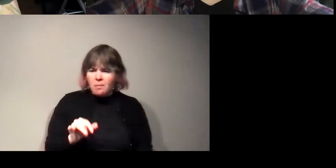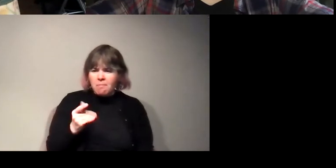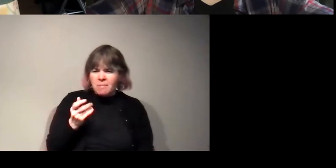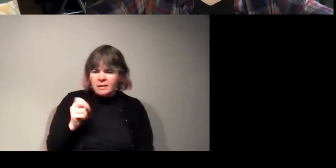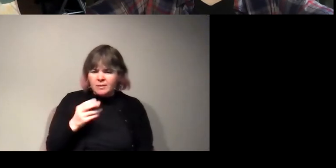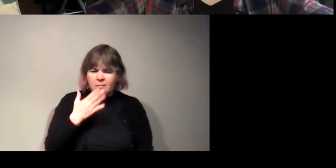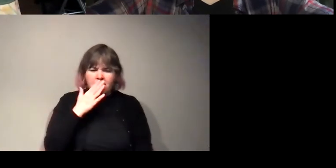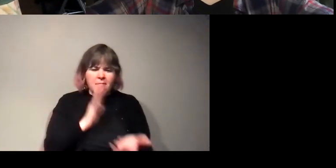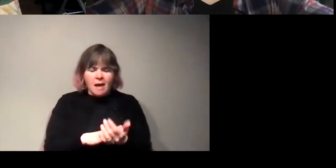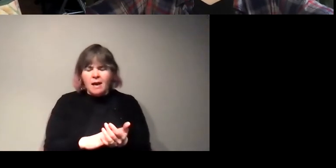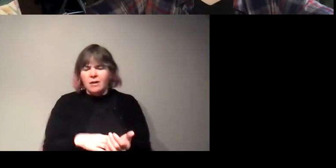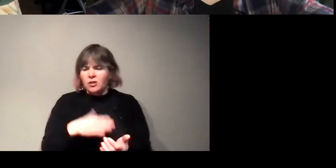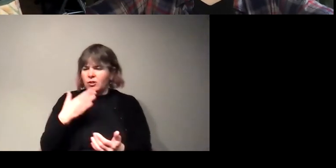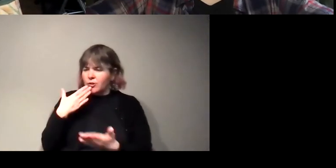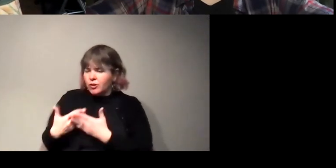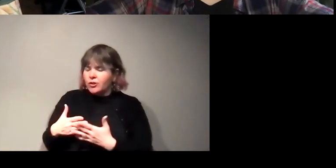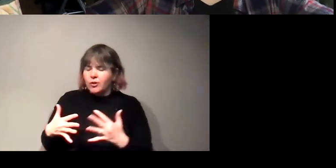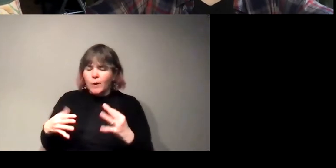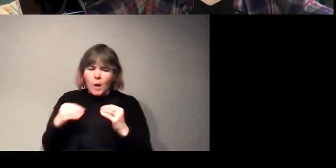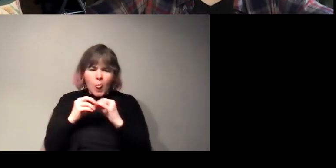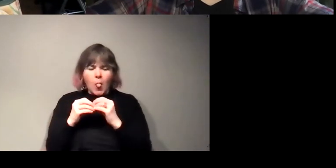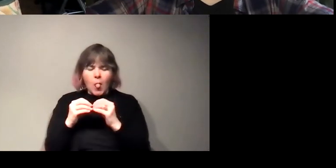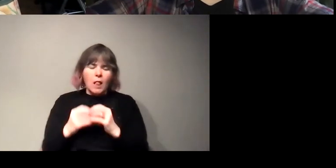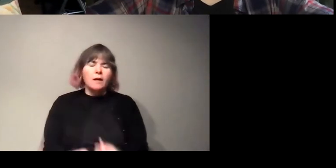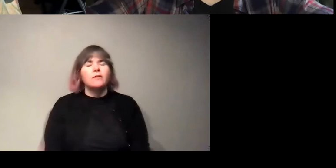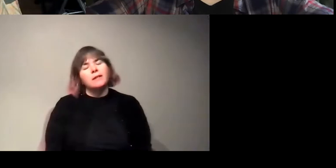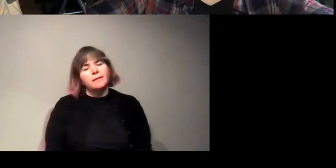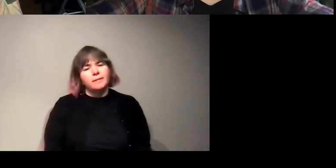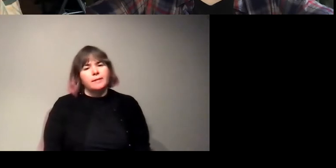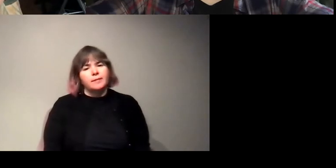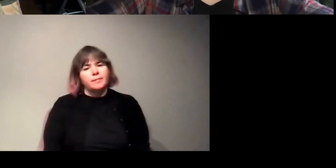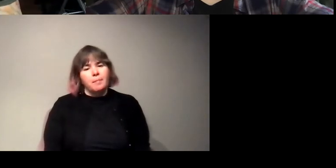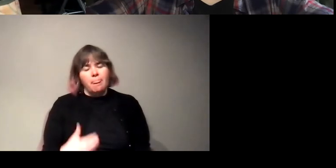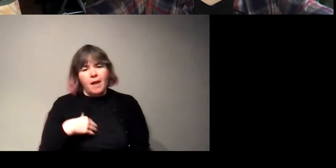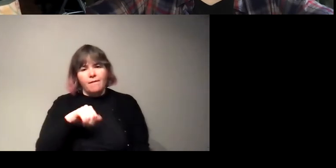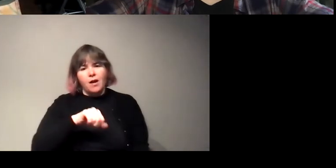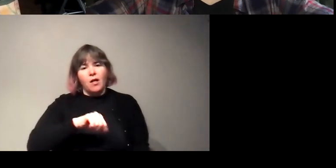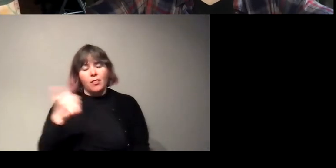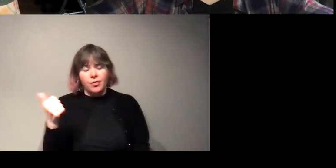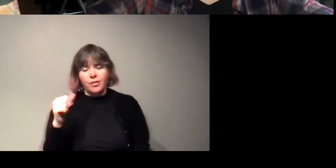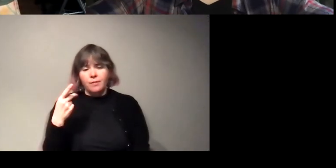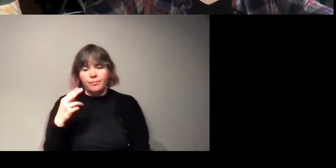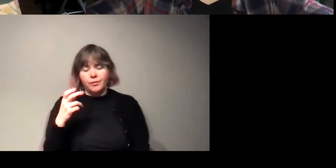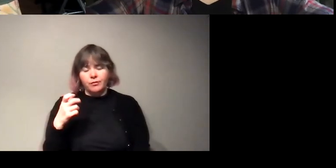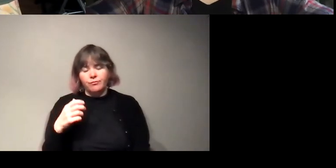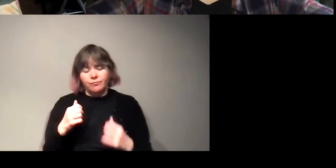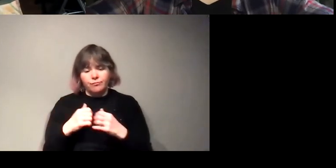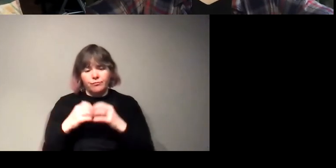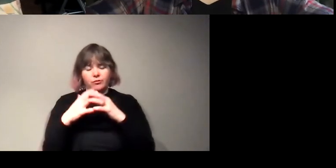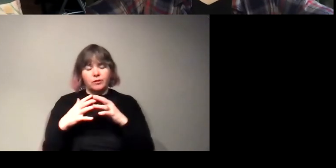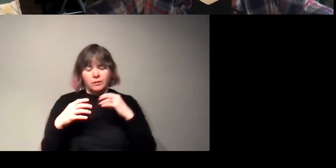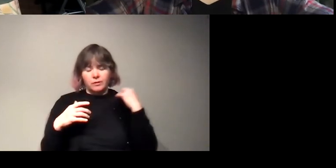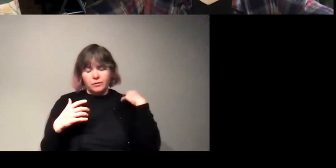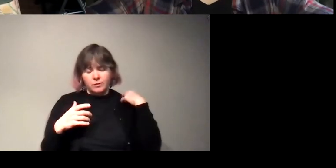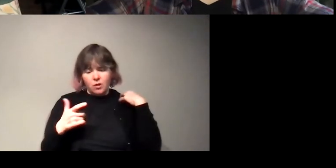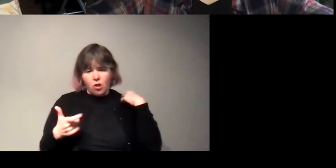bad, or, bison are good. But there are other prairie restorations that are larger or have